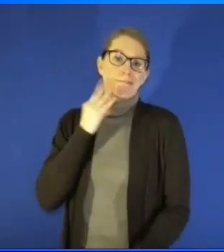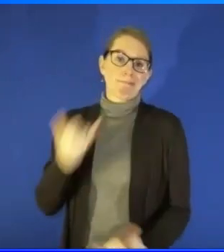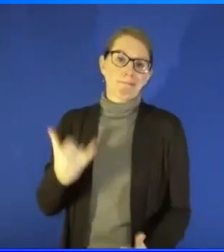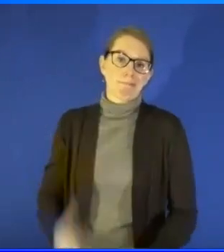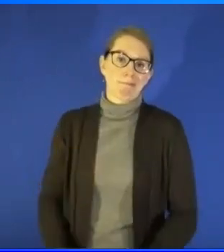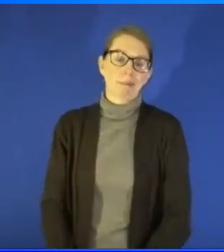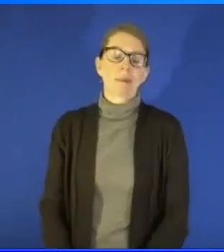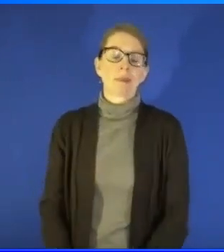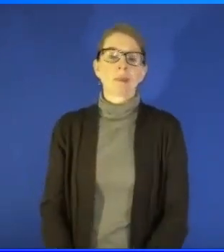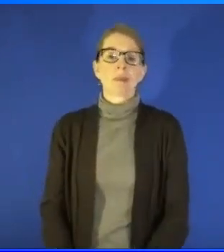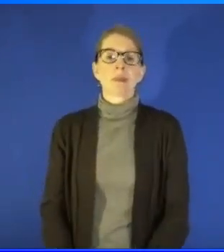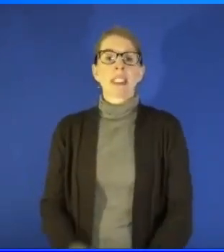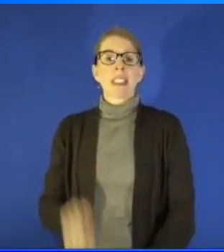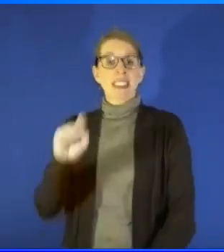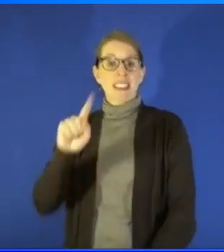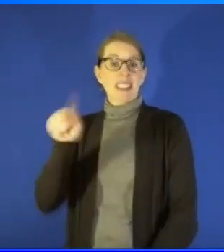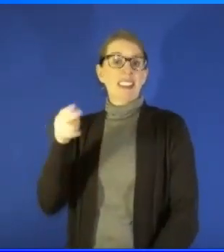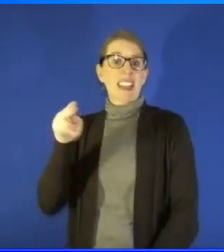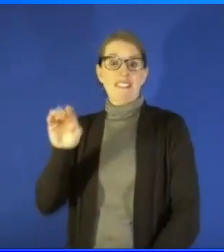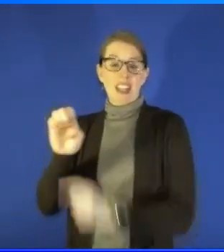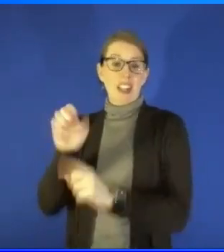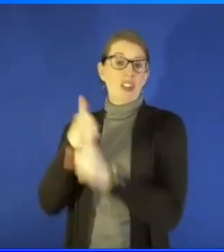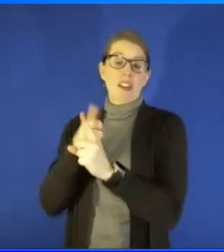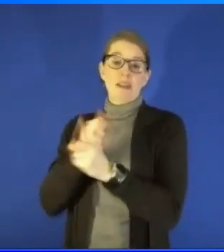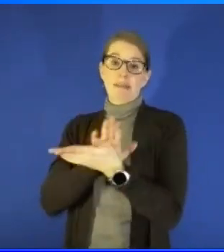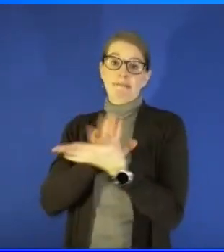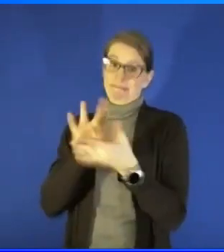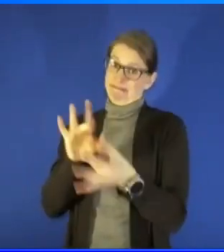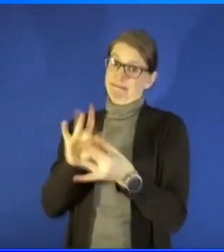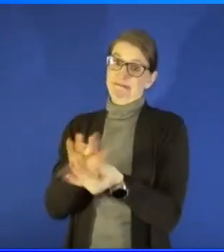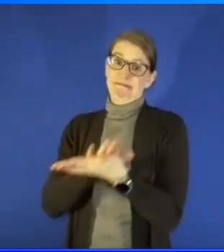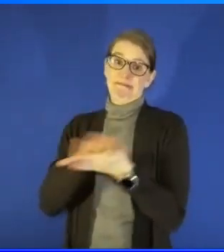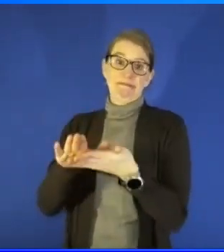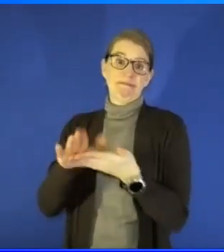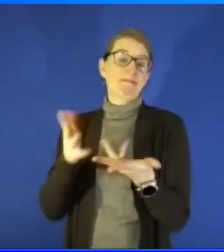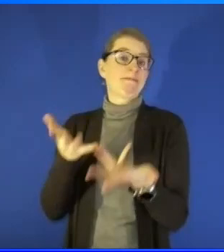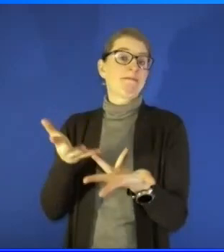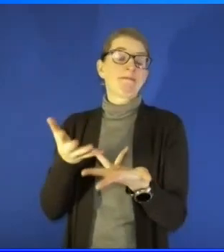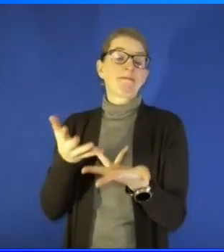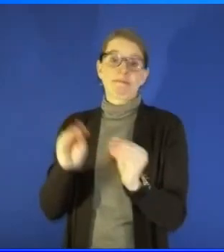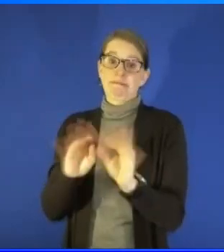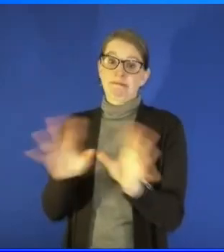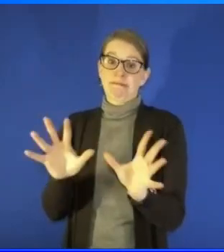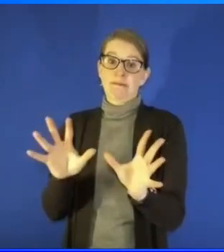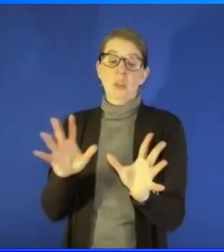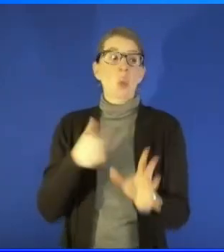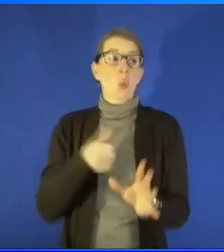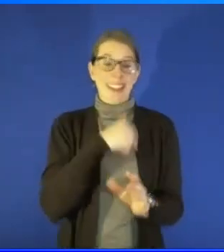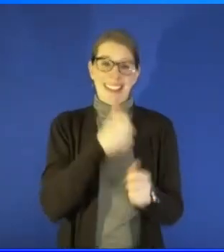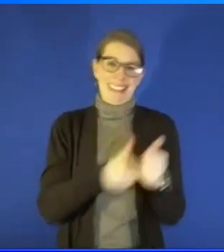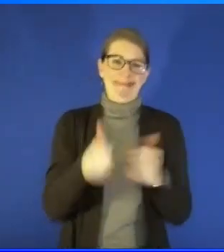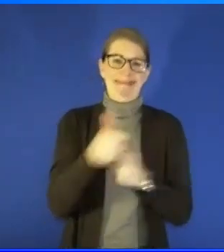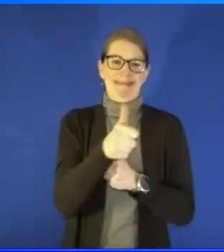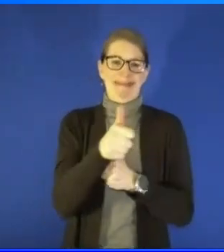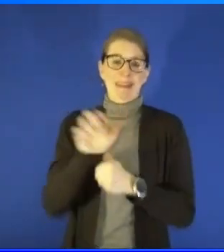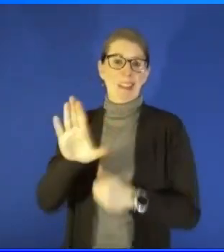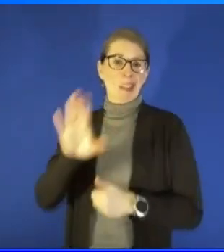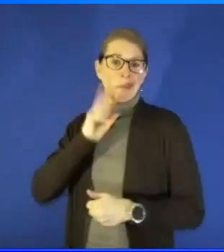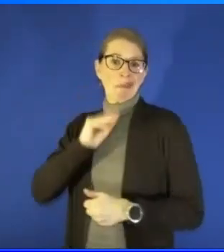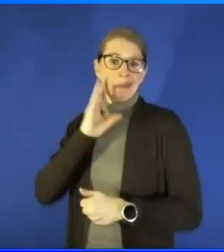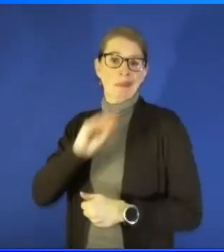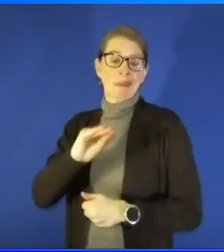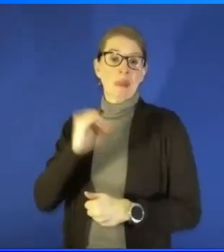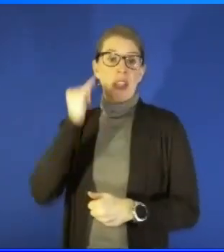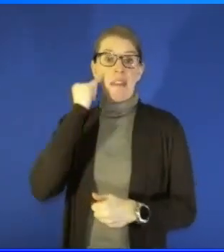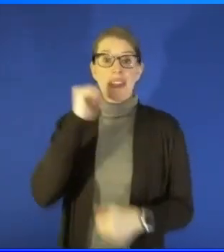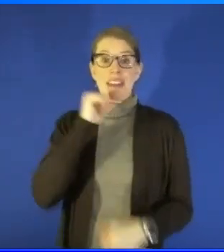Stephanie has nicely mentioned. I think ultimately we got to get ahead of that curve. Otherwise, this